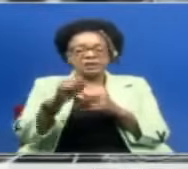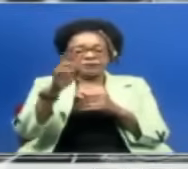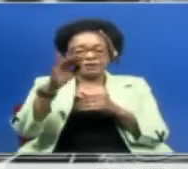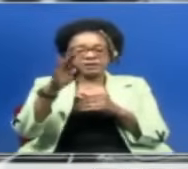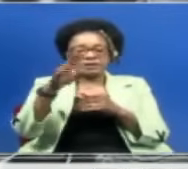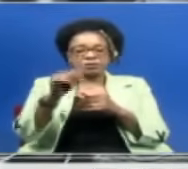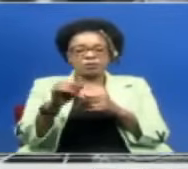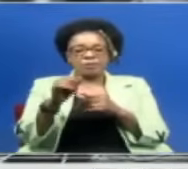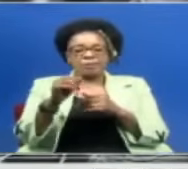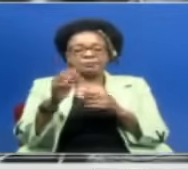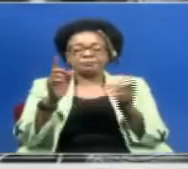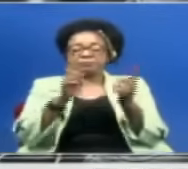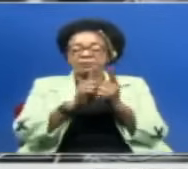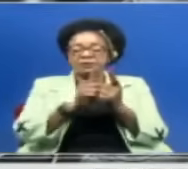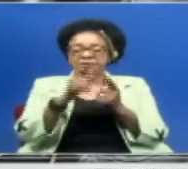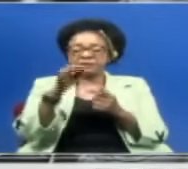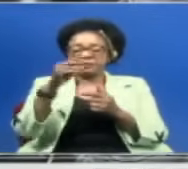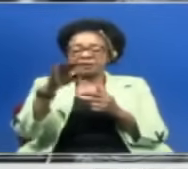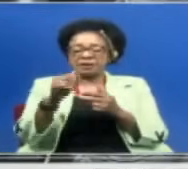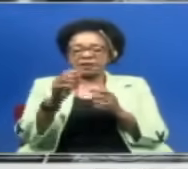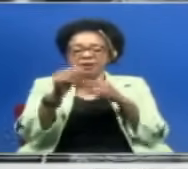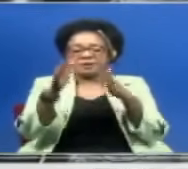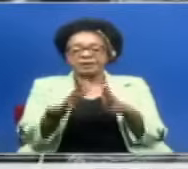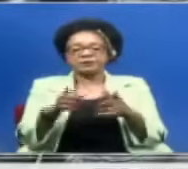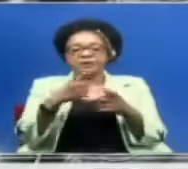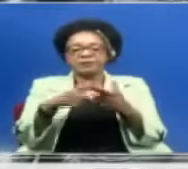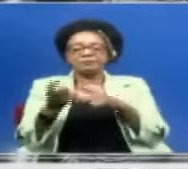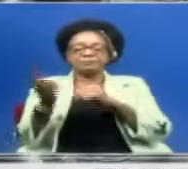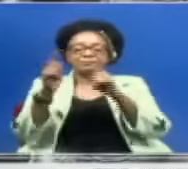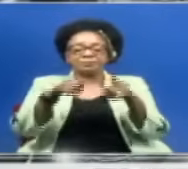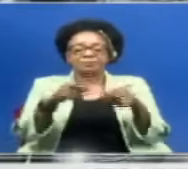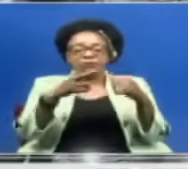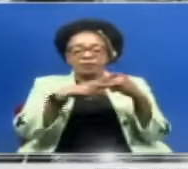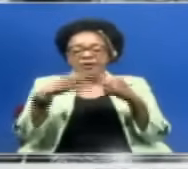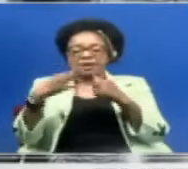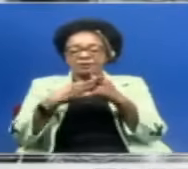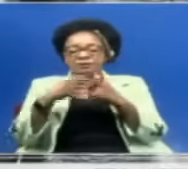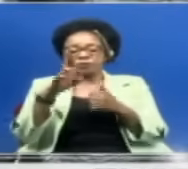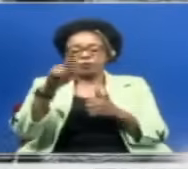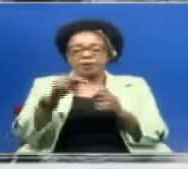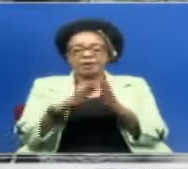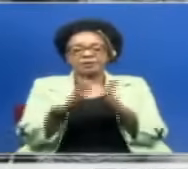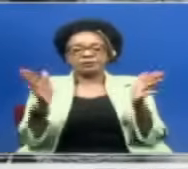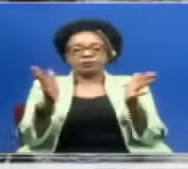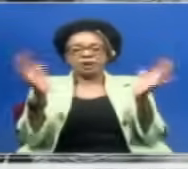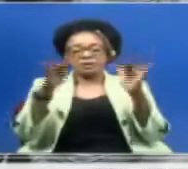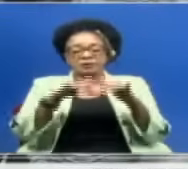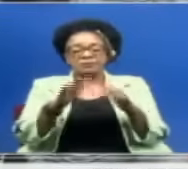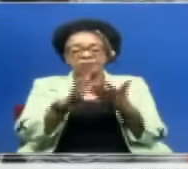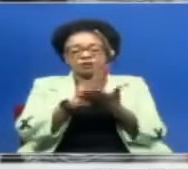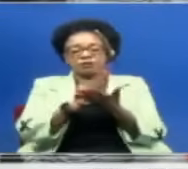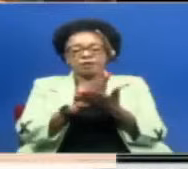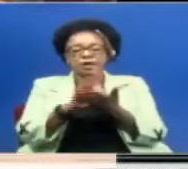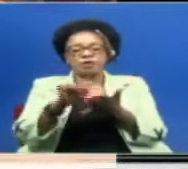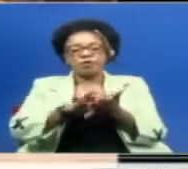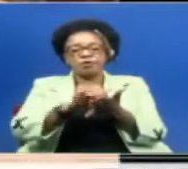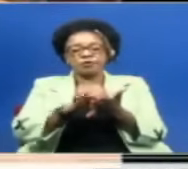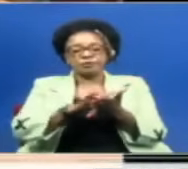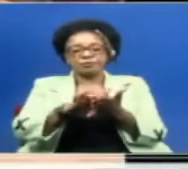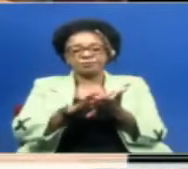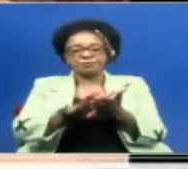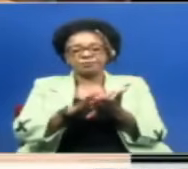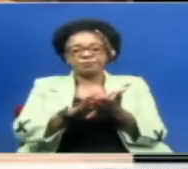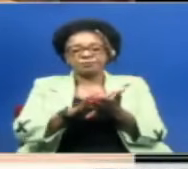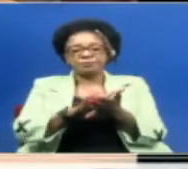leaders, and thereafter attend the 78th United Nations General Assembly session in New York.